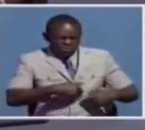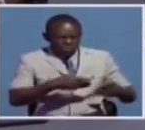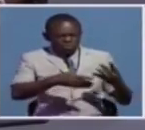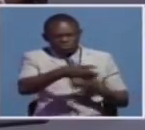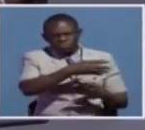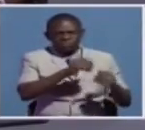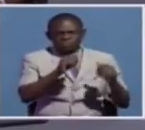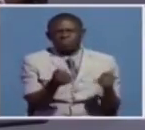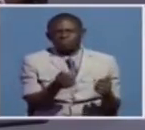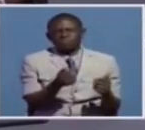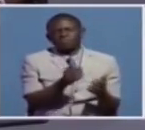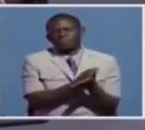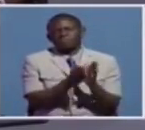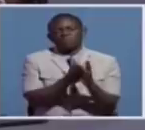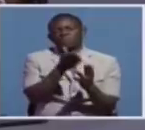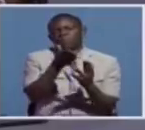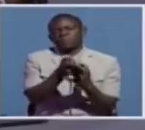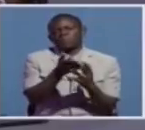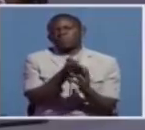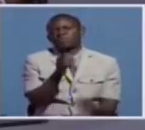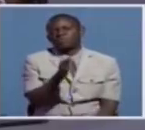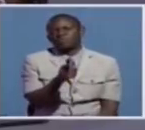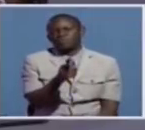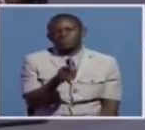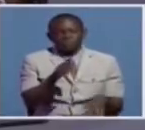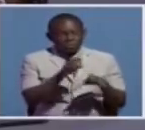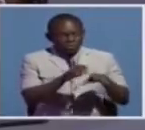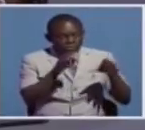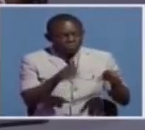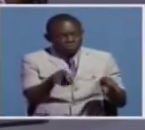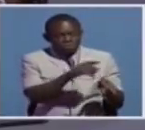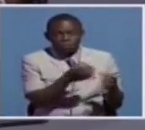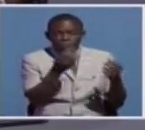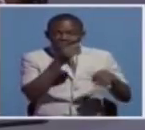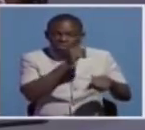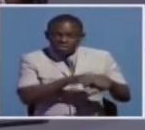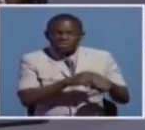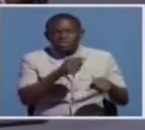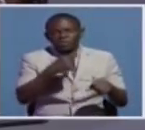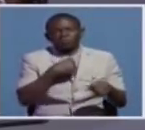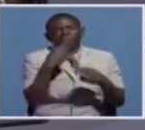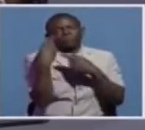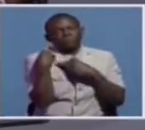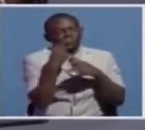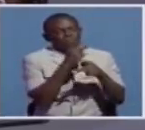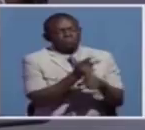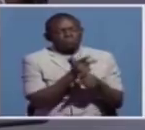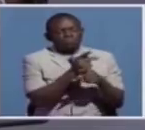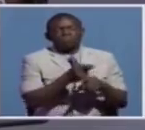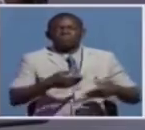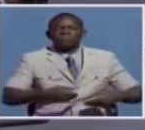enders. So I was in charge of the kids most of the time, in terms of making sure that they're looked